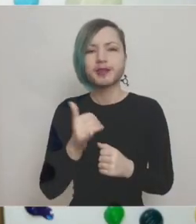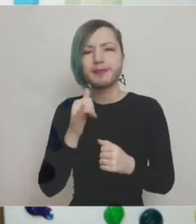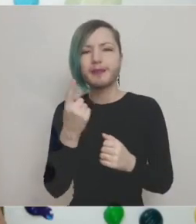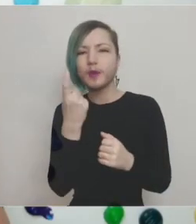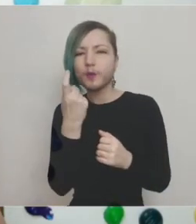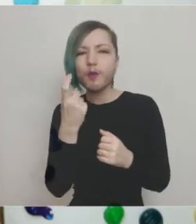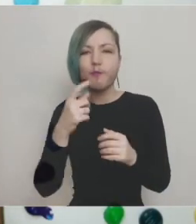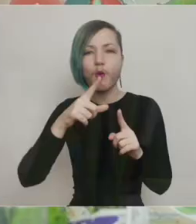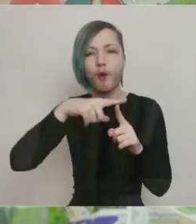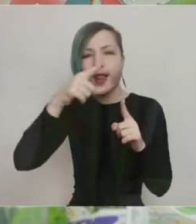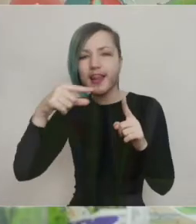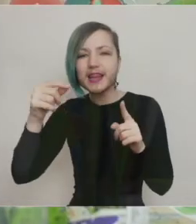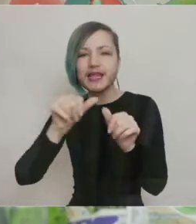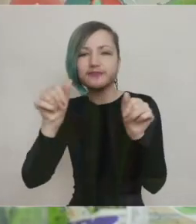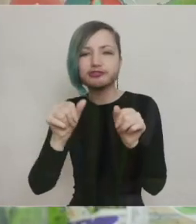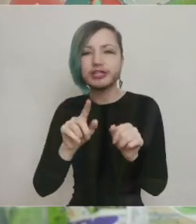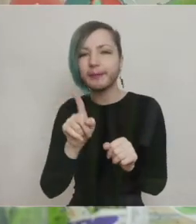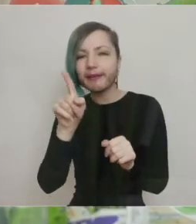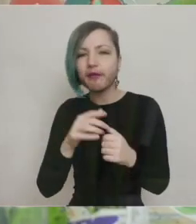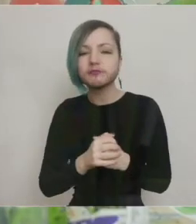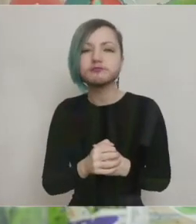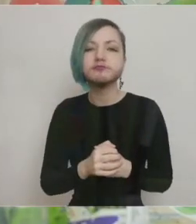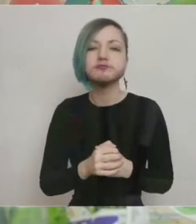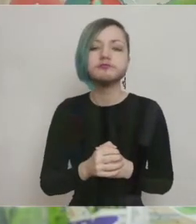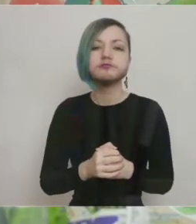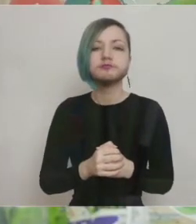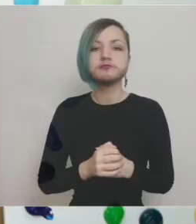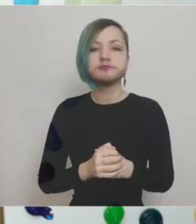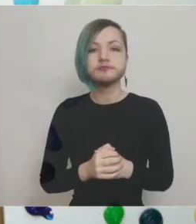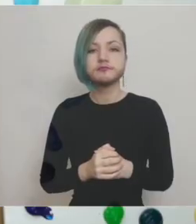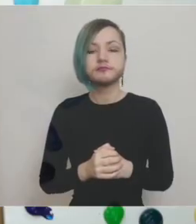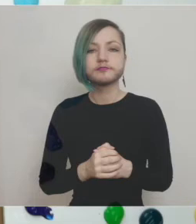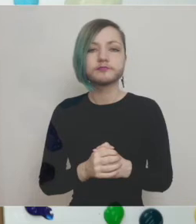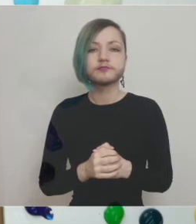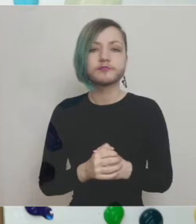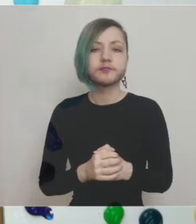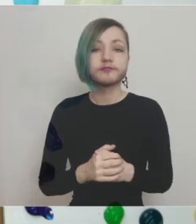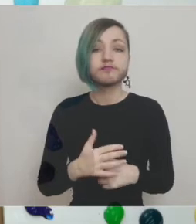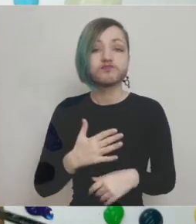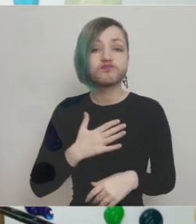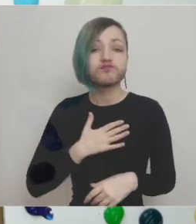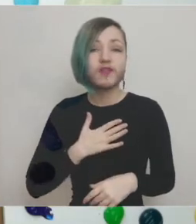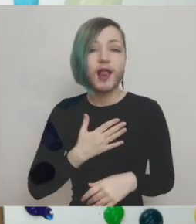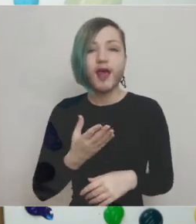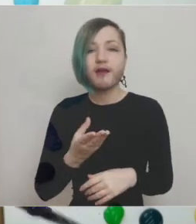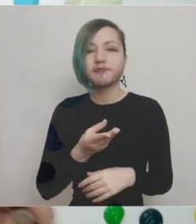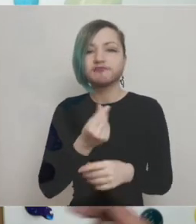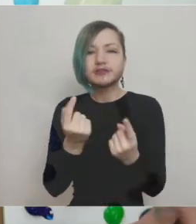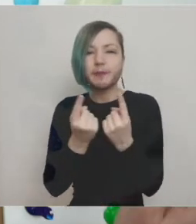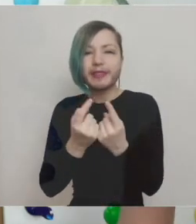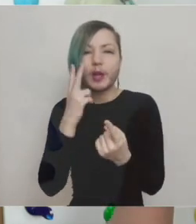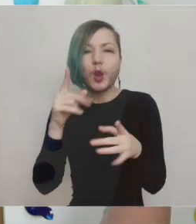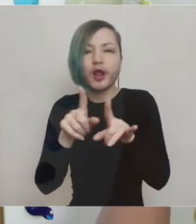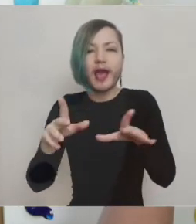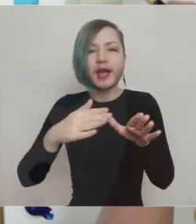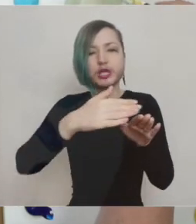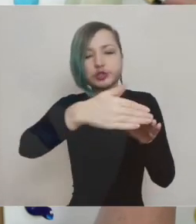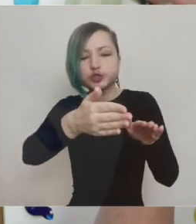shape up here. And I also like to do some things that look like the shoreline and